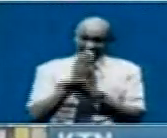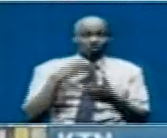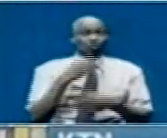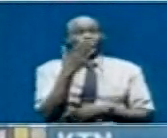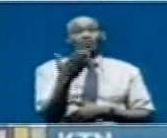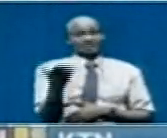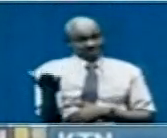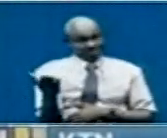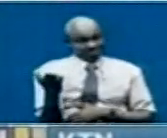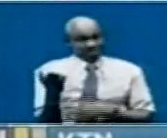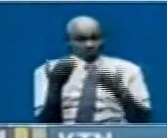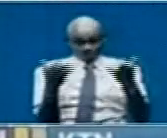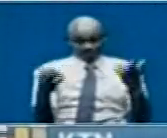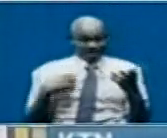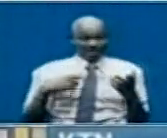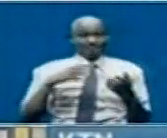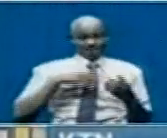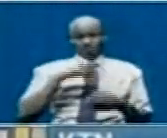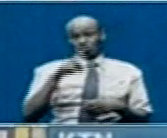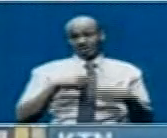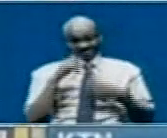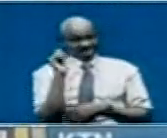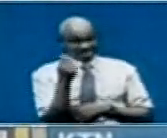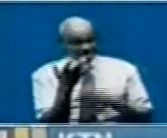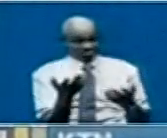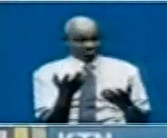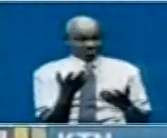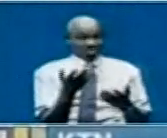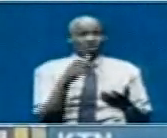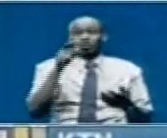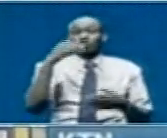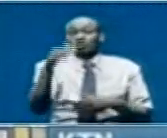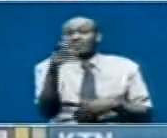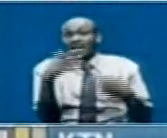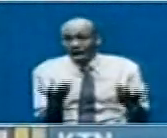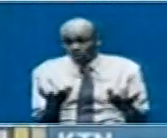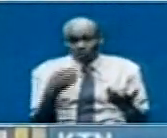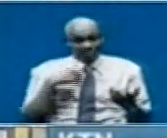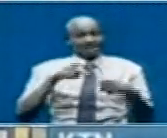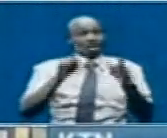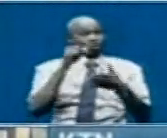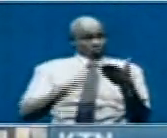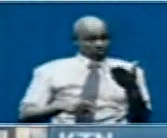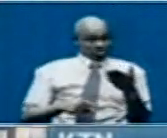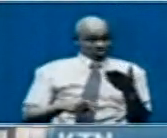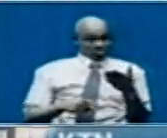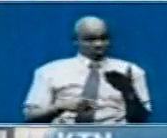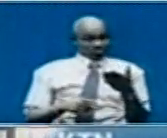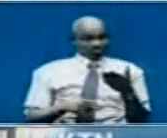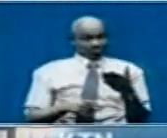property by citizens. There's no better way of defeating that than allowing the one-ton